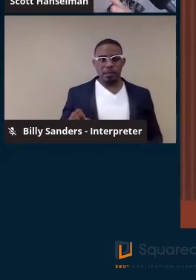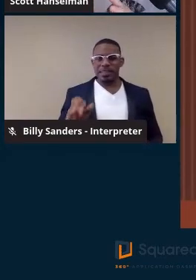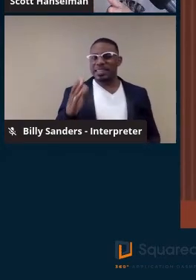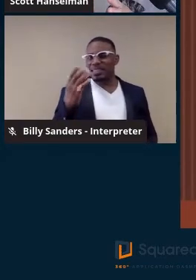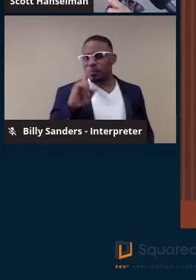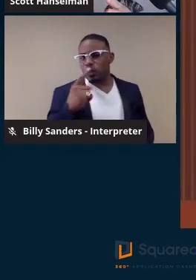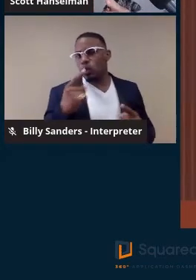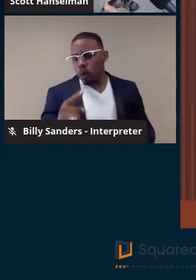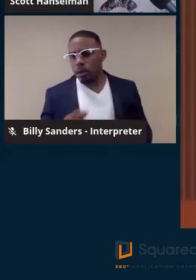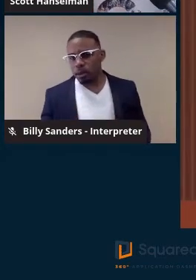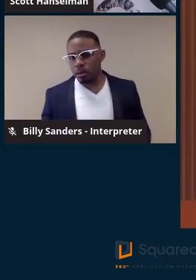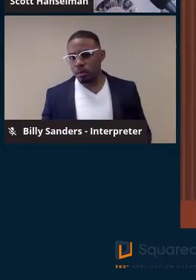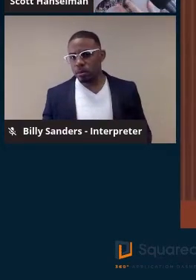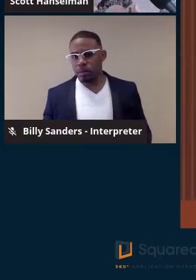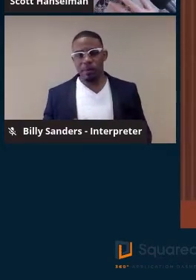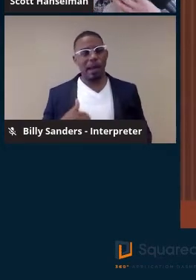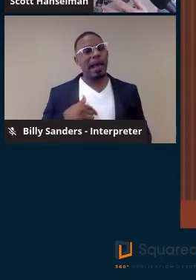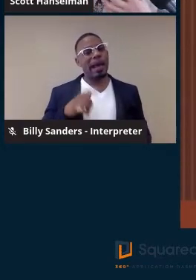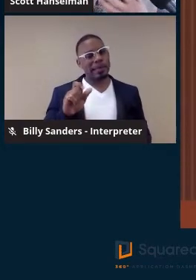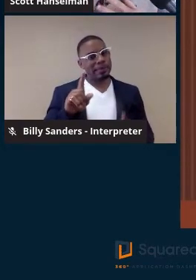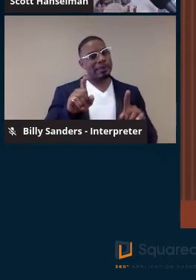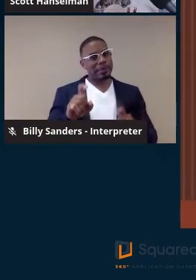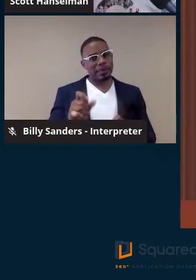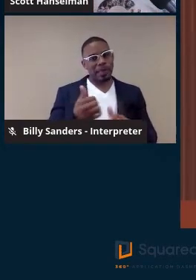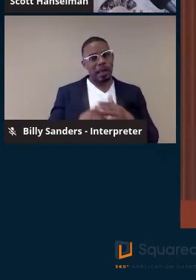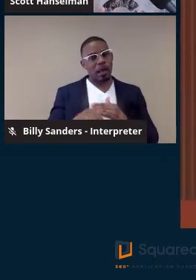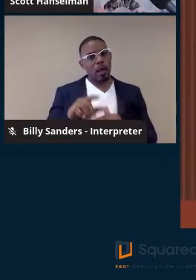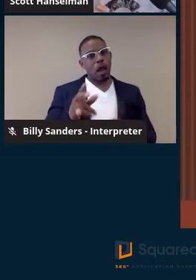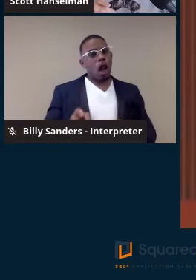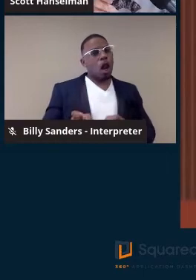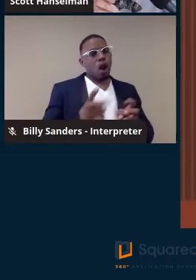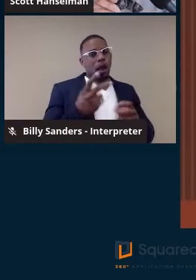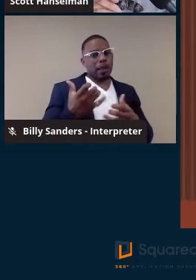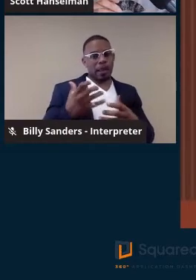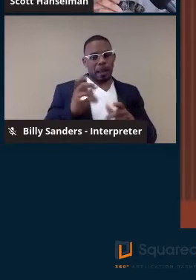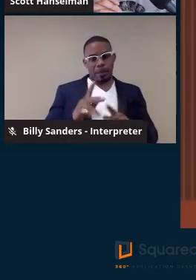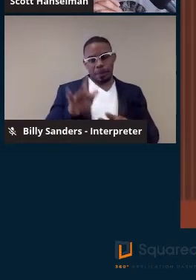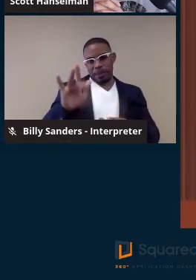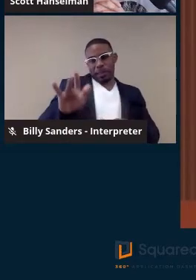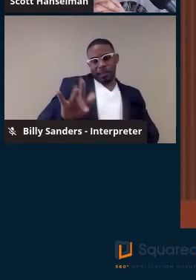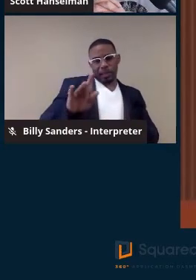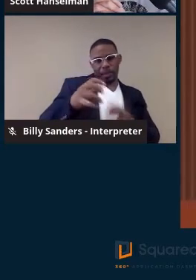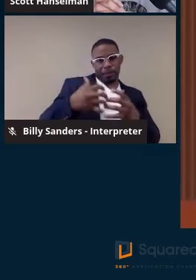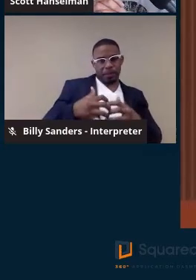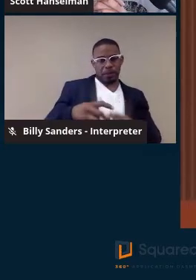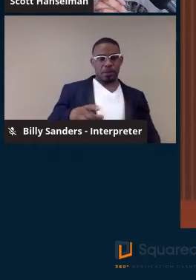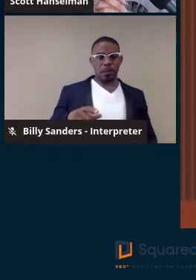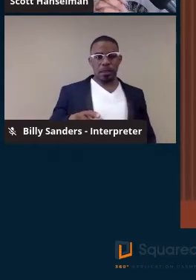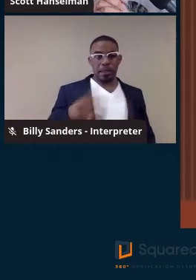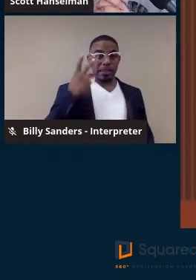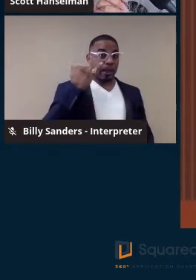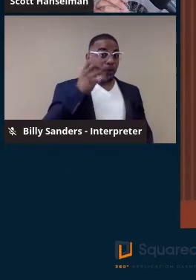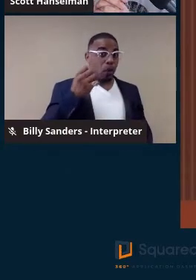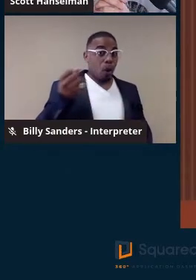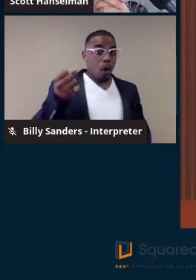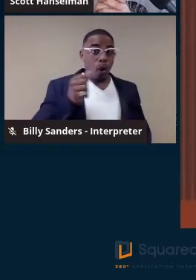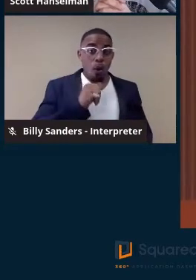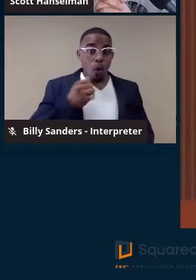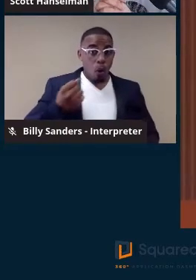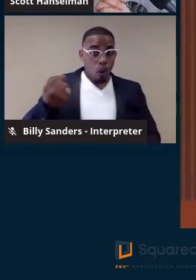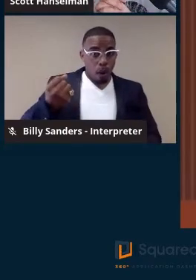to be working, but I need to test it under load. I need a lot of people to hit this machine and see if it will hold up